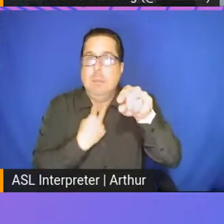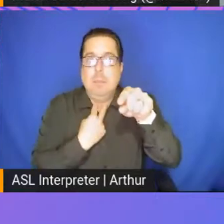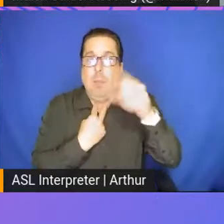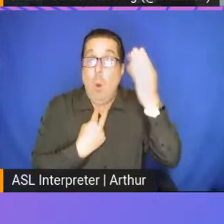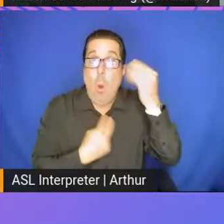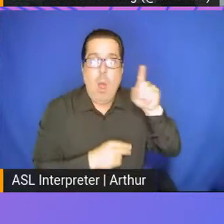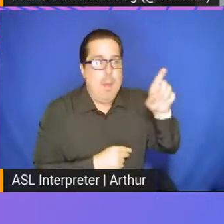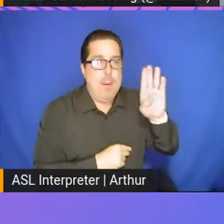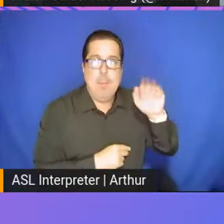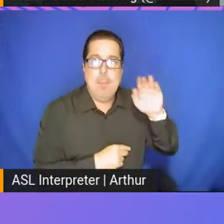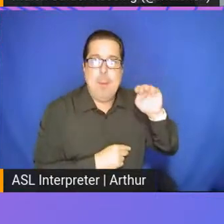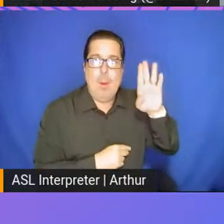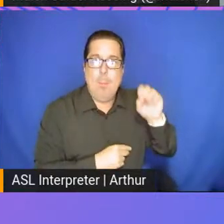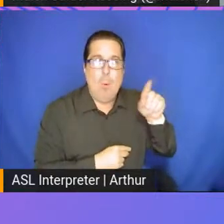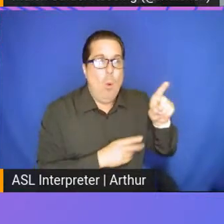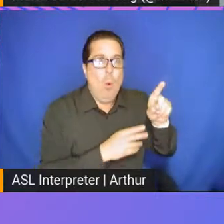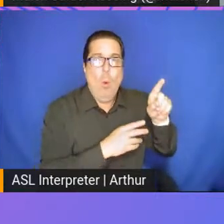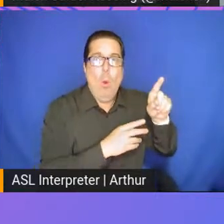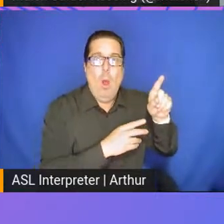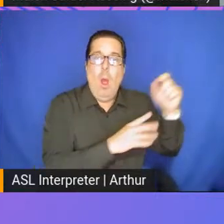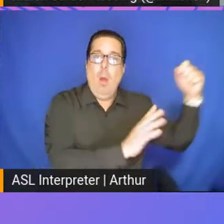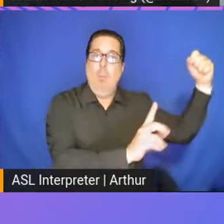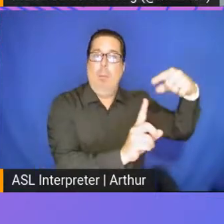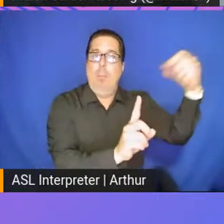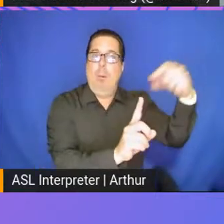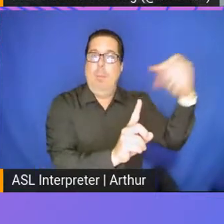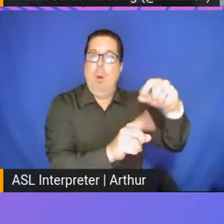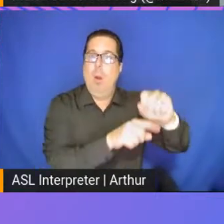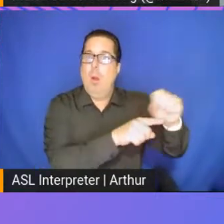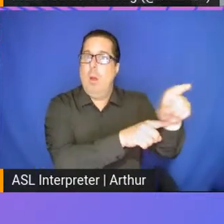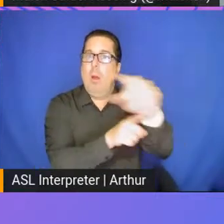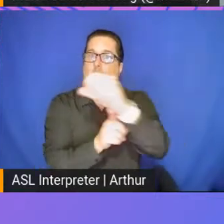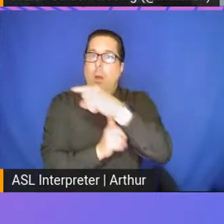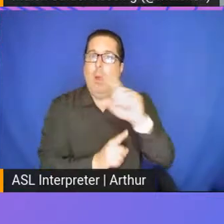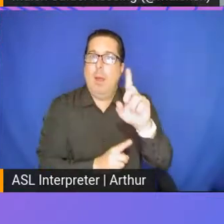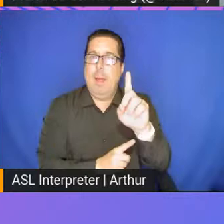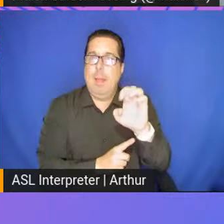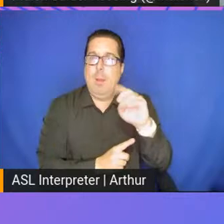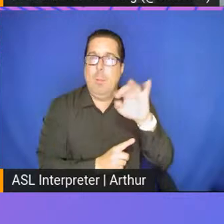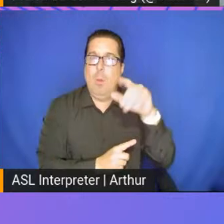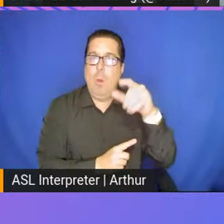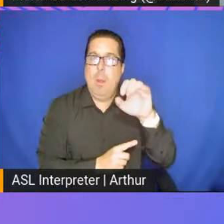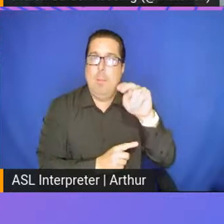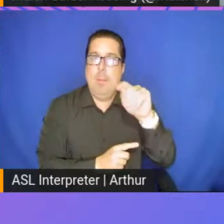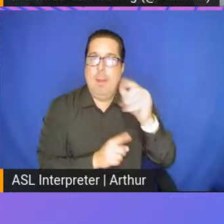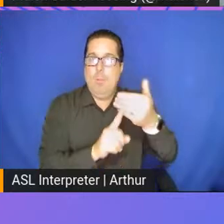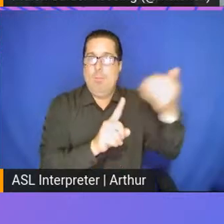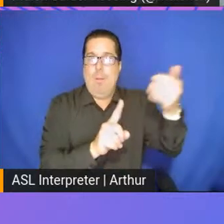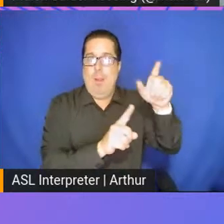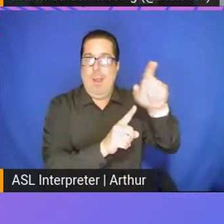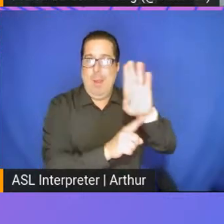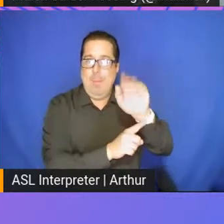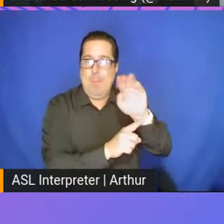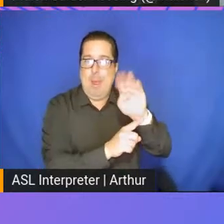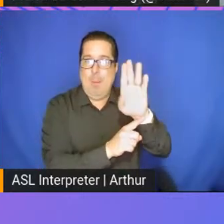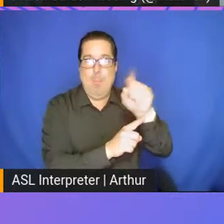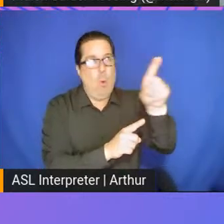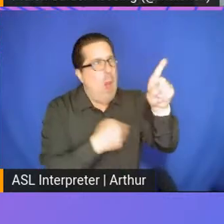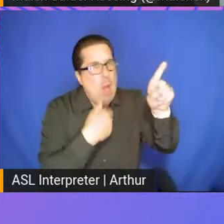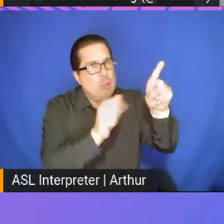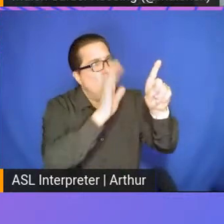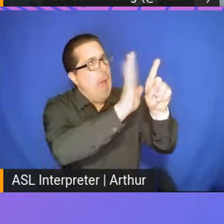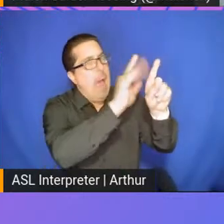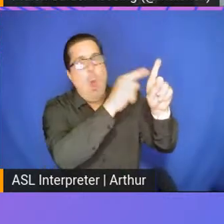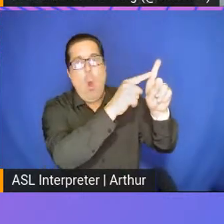doing all of the deployments previously. We couldn't convince Bamboo to now start